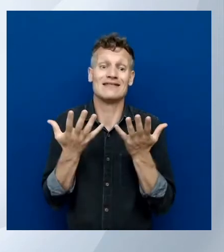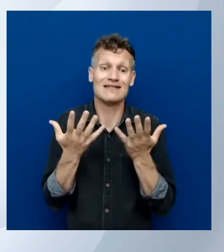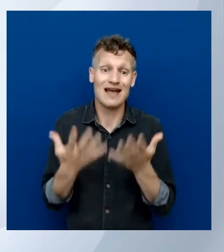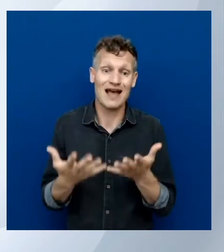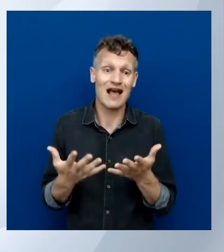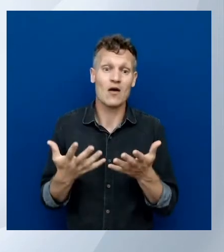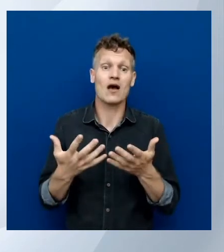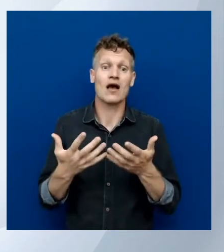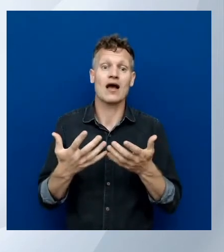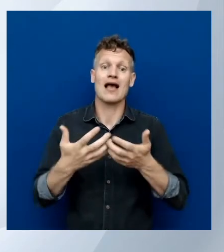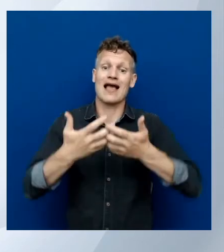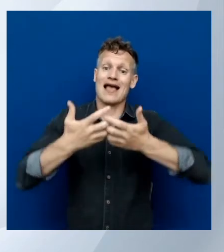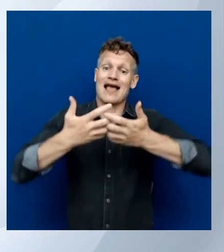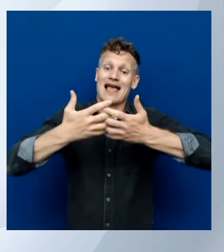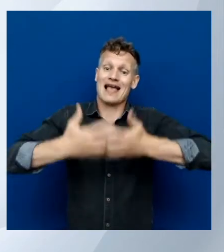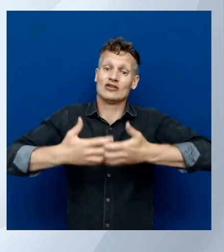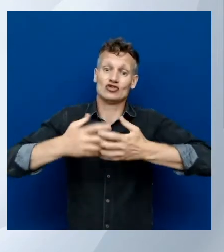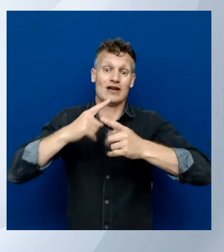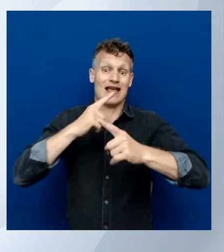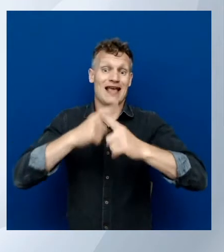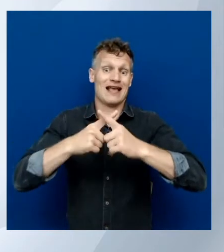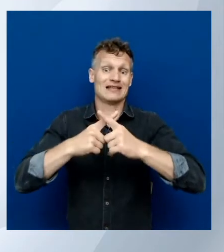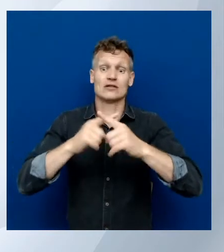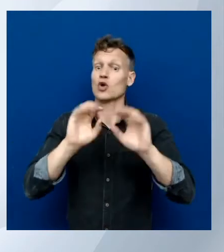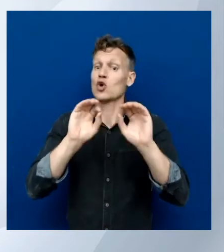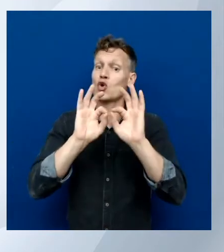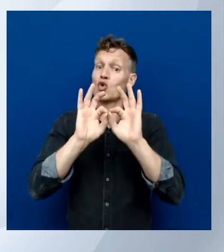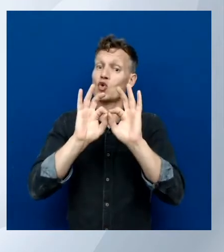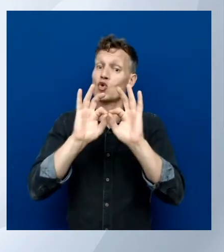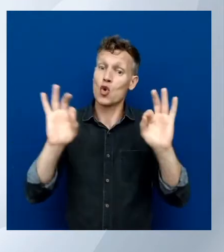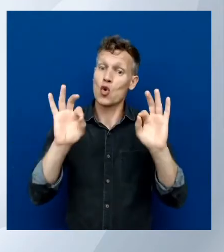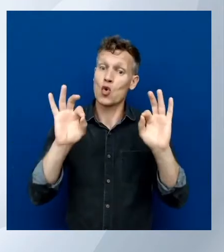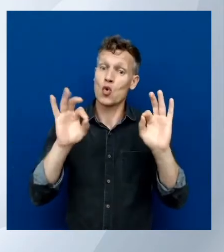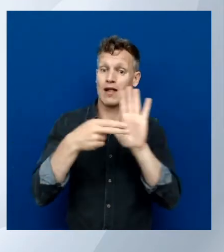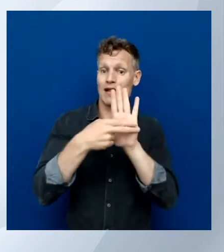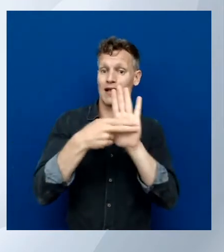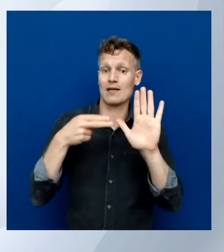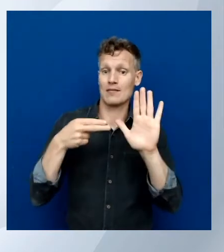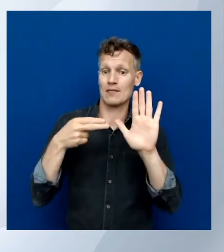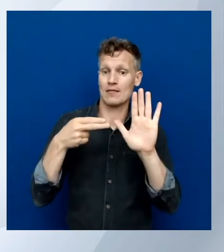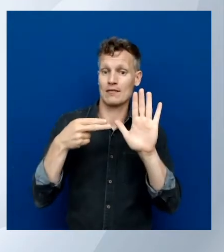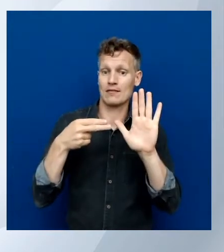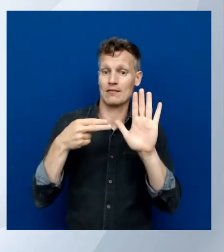running. I have done this to show you what will happen if you enable